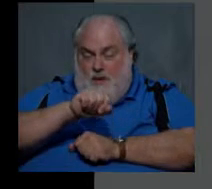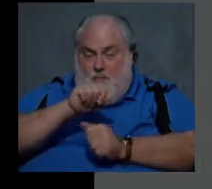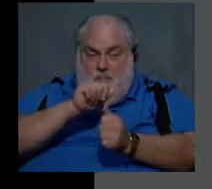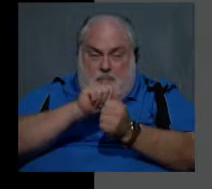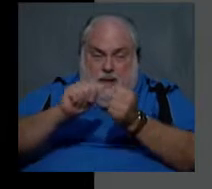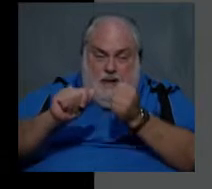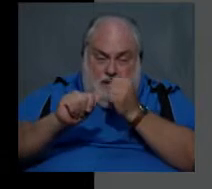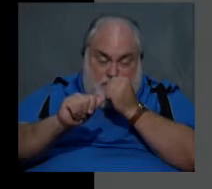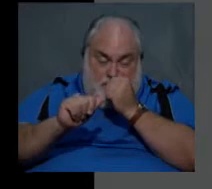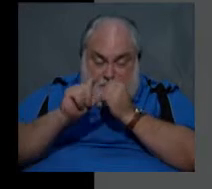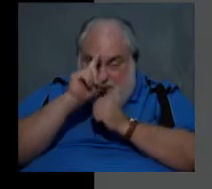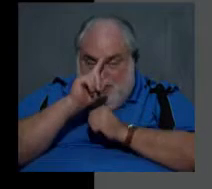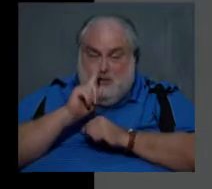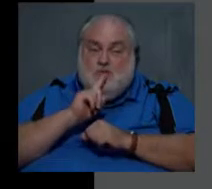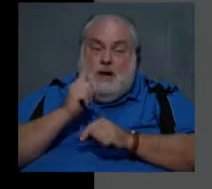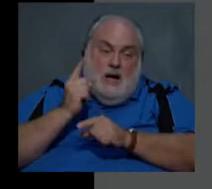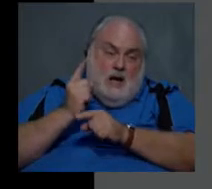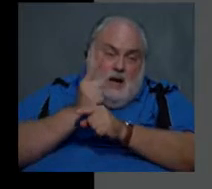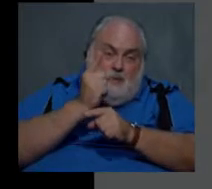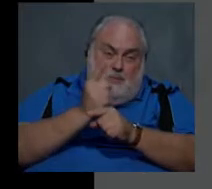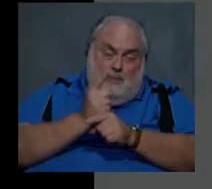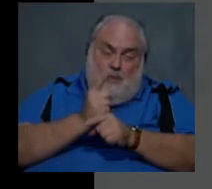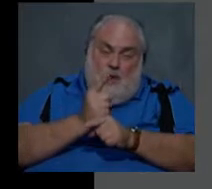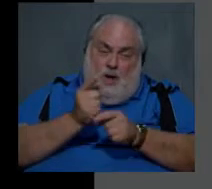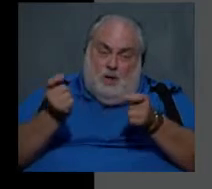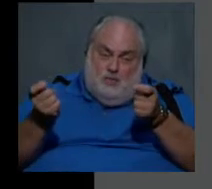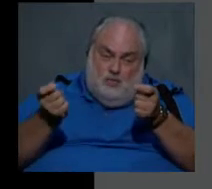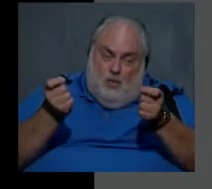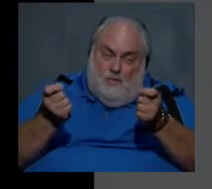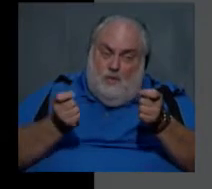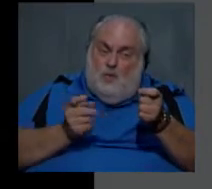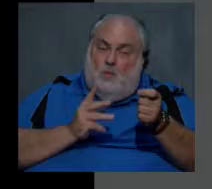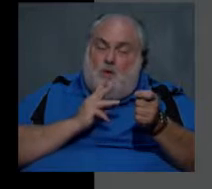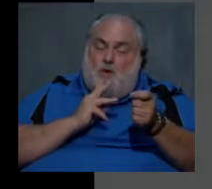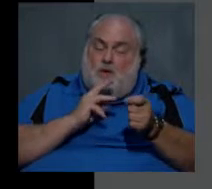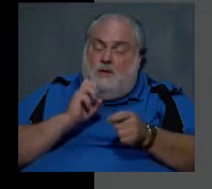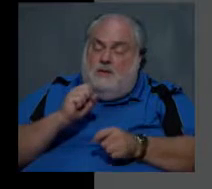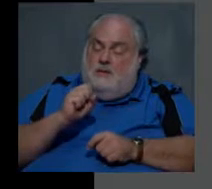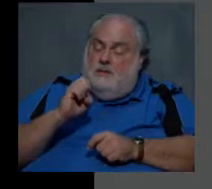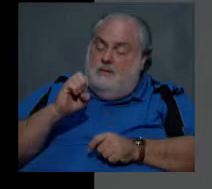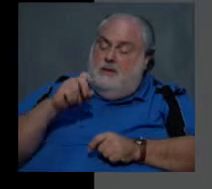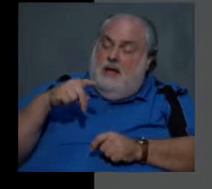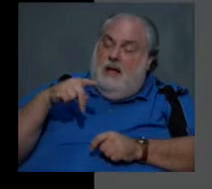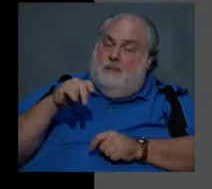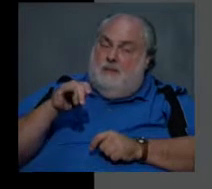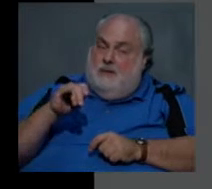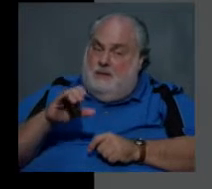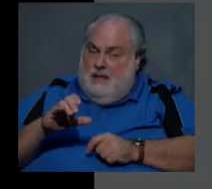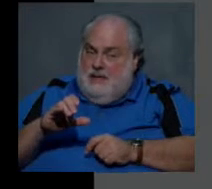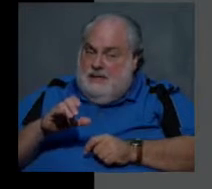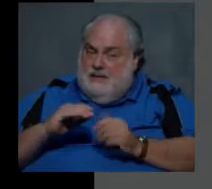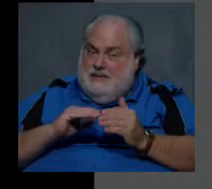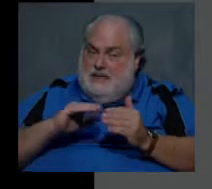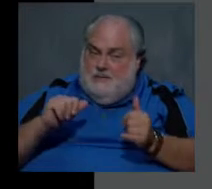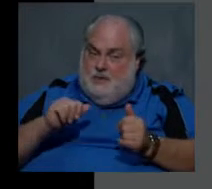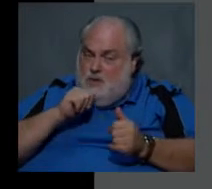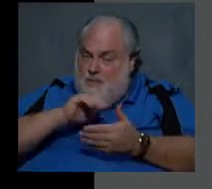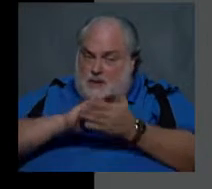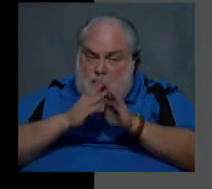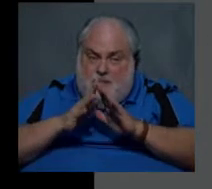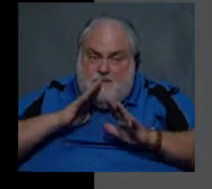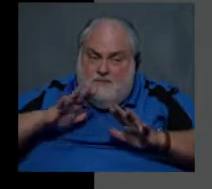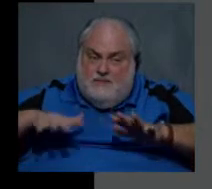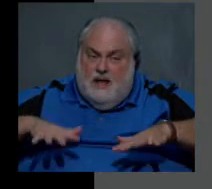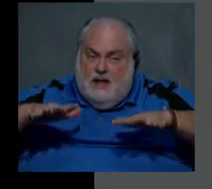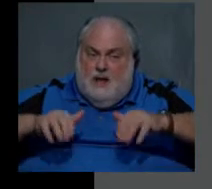that there are adequate provisions for this so that septic systems don't get flooded and again present a health hazard.